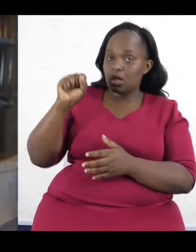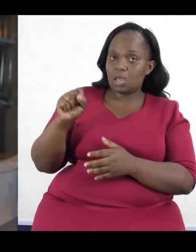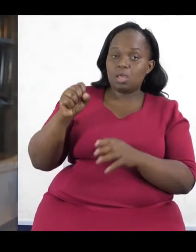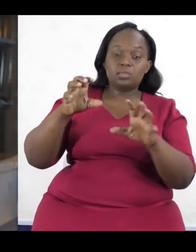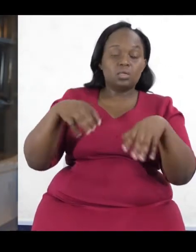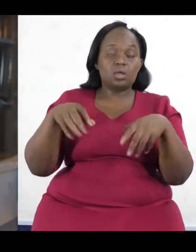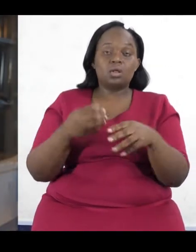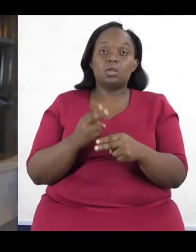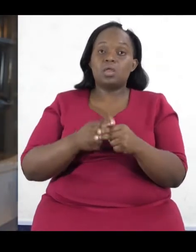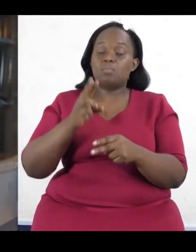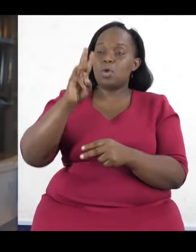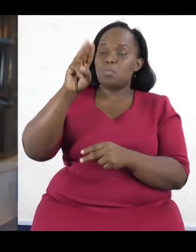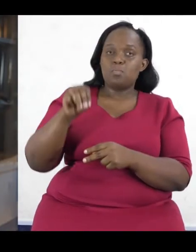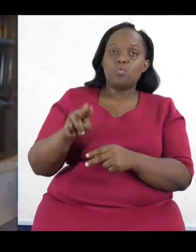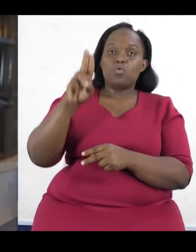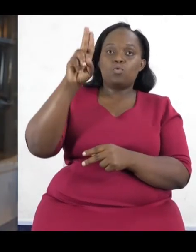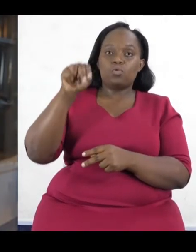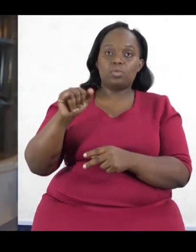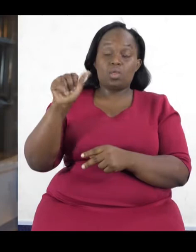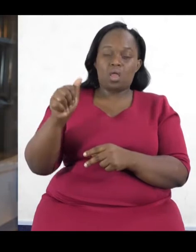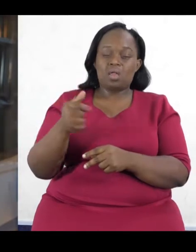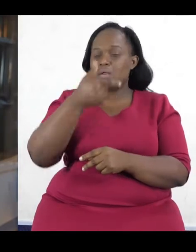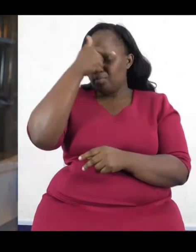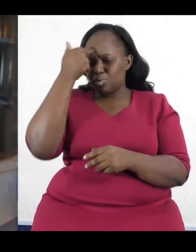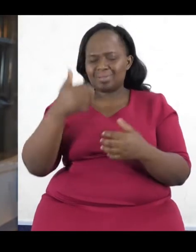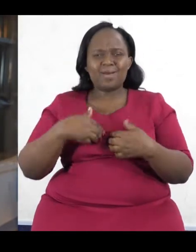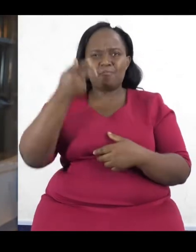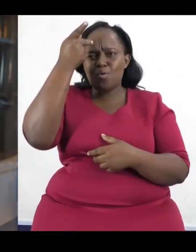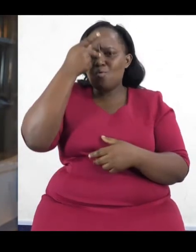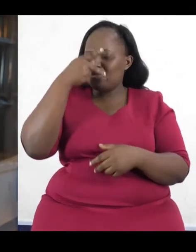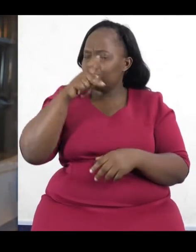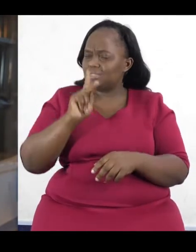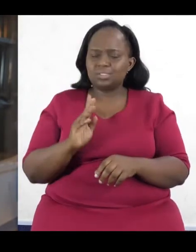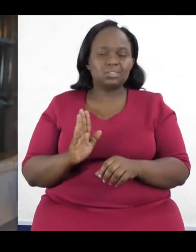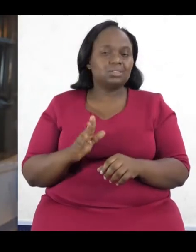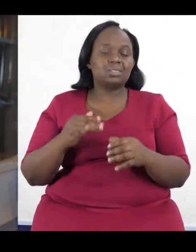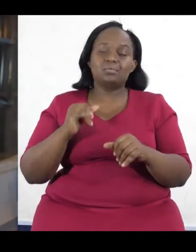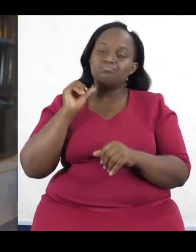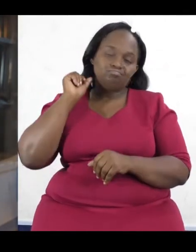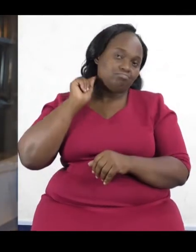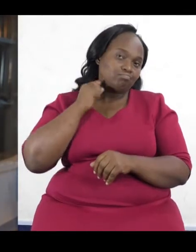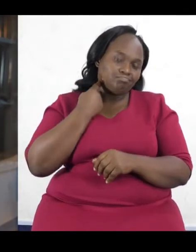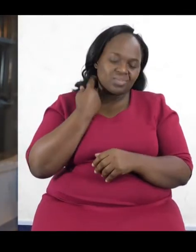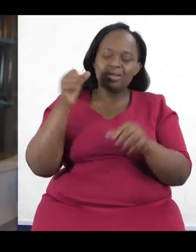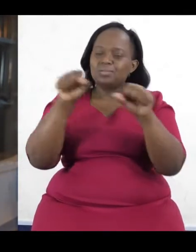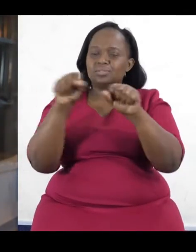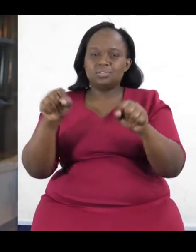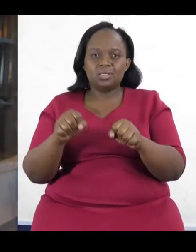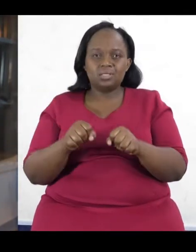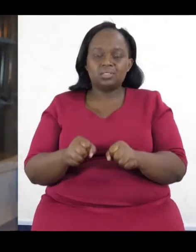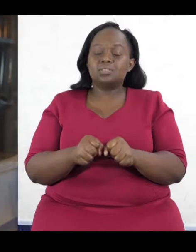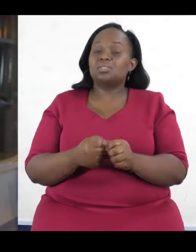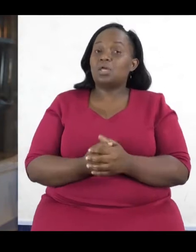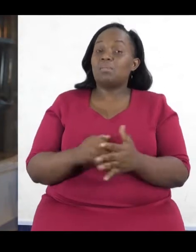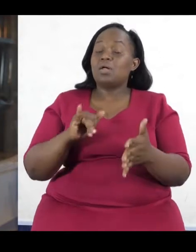that's Honorable Munya, because he has put forward very good policies. We are seeing now policies insisting value